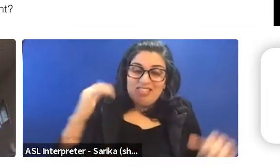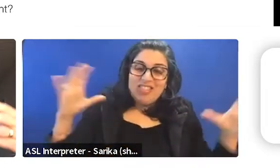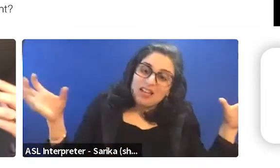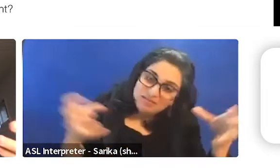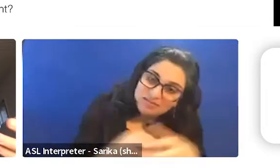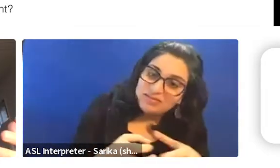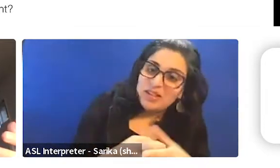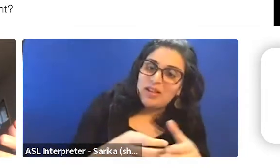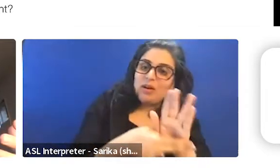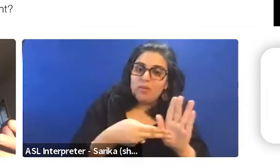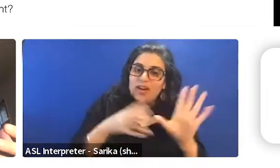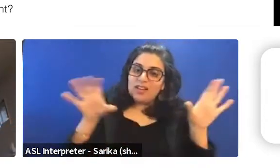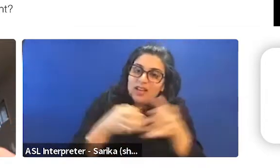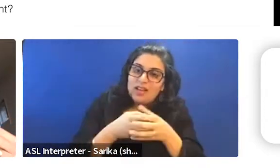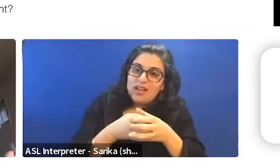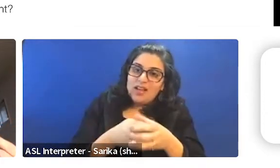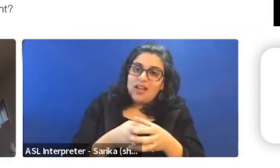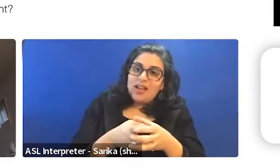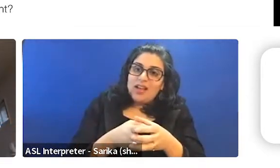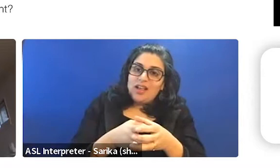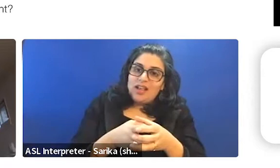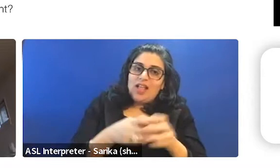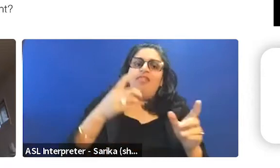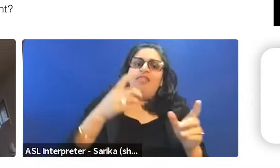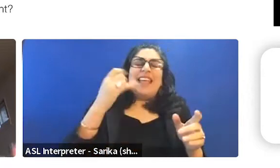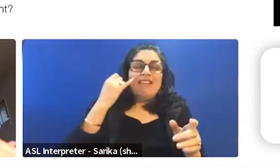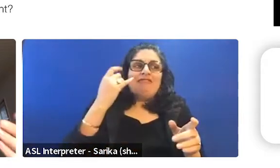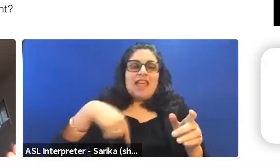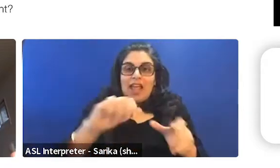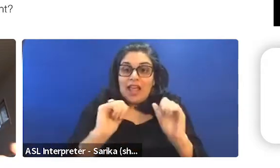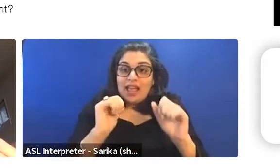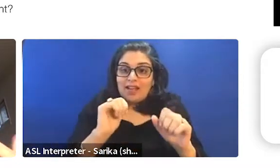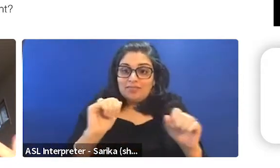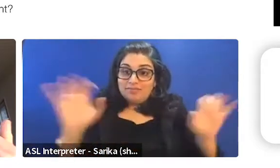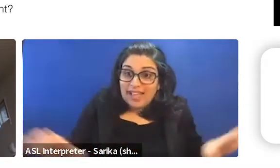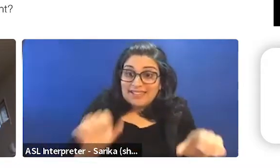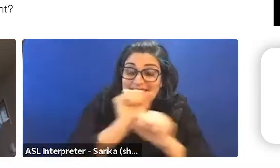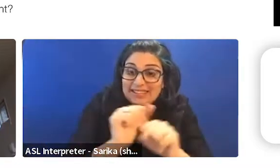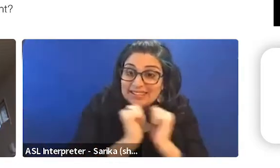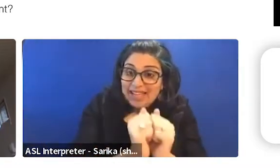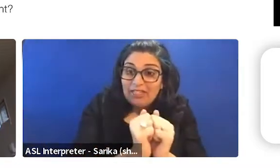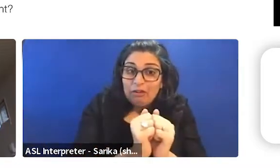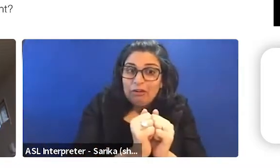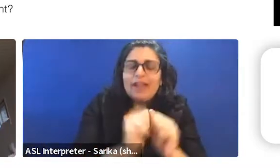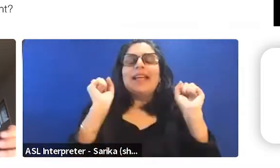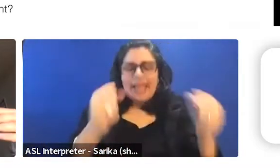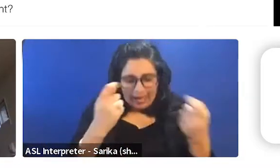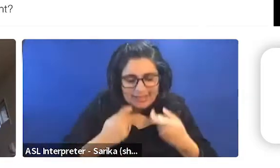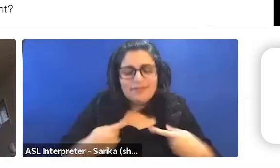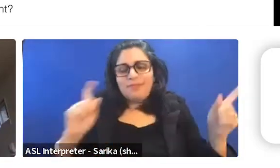many suppliers of leather out there in the world, they can make a change. And this will be important. One thing that I learned on the research is